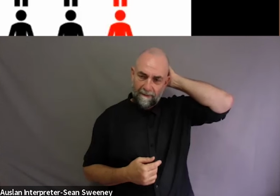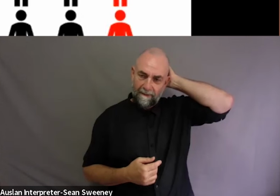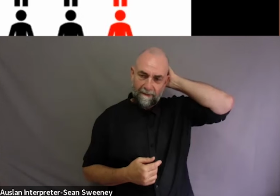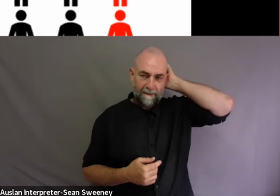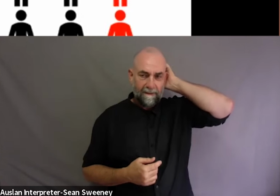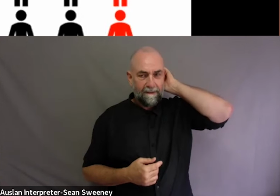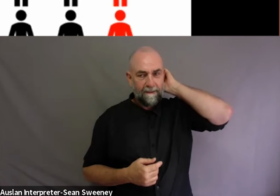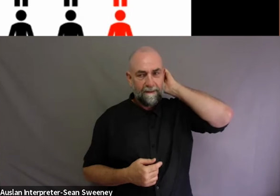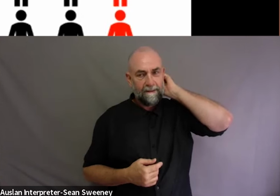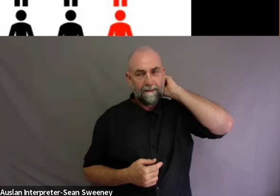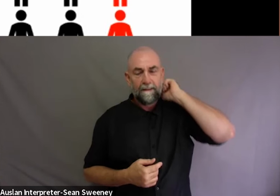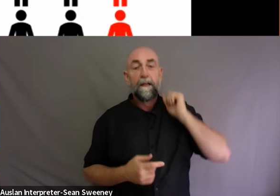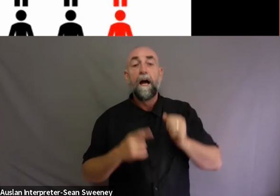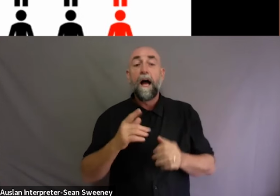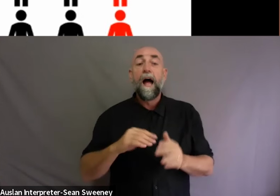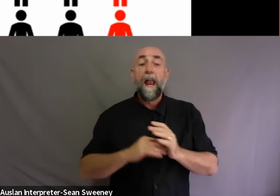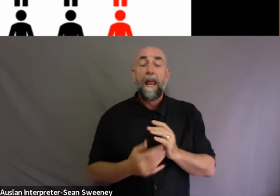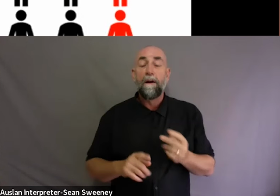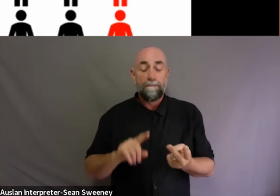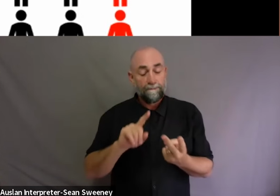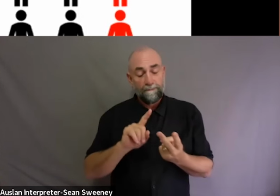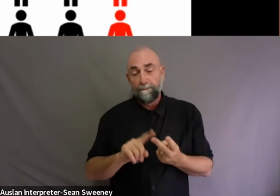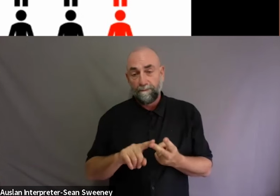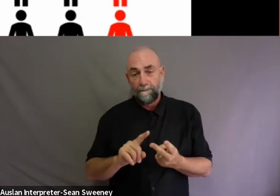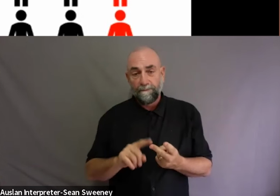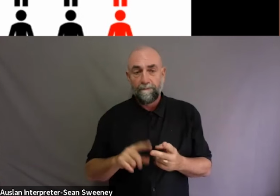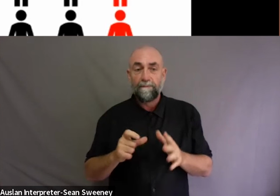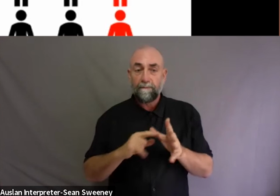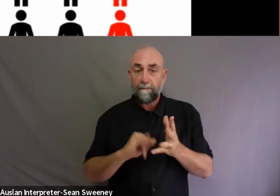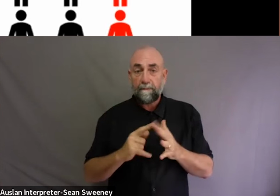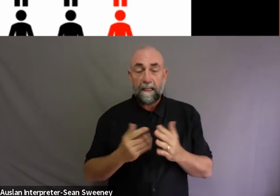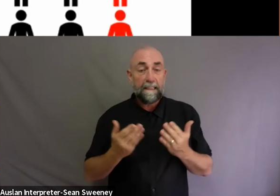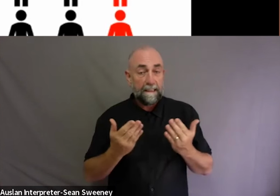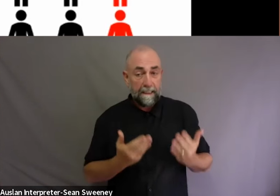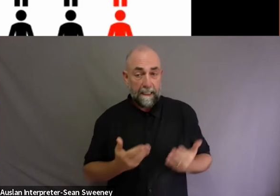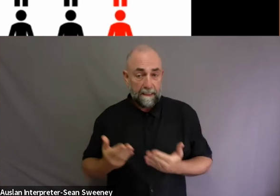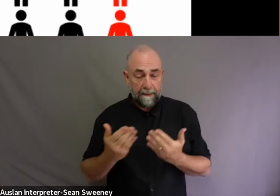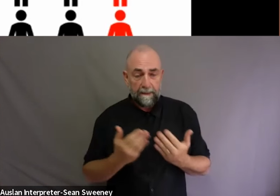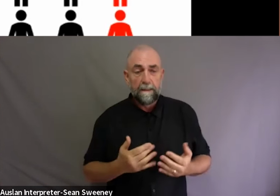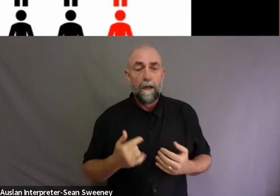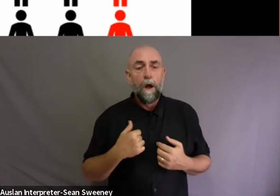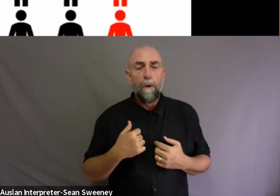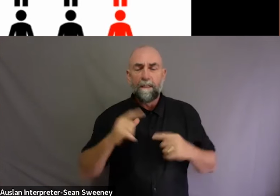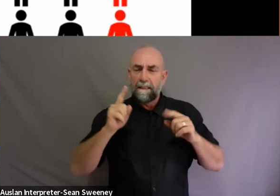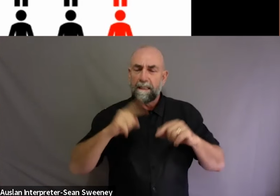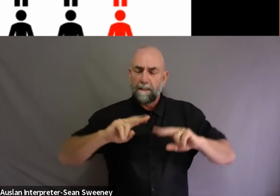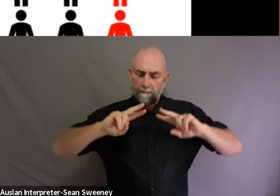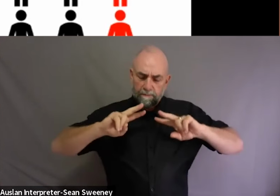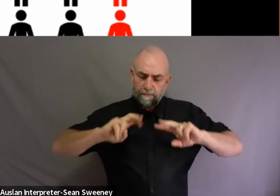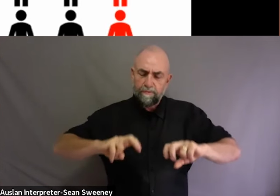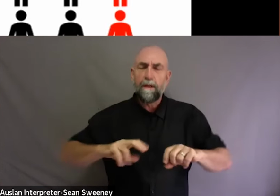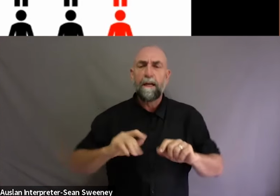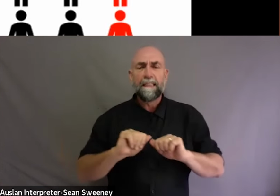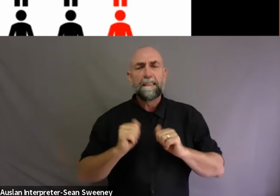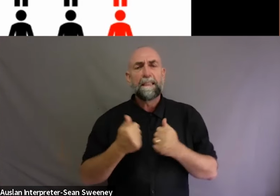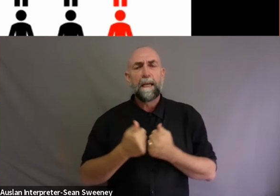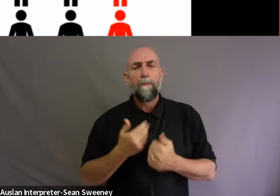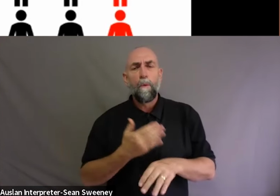Sorry. So the second case study is we are looking into teamwork, so multicultural